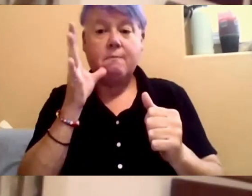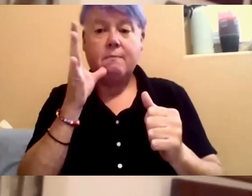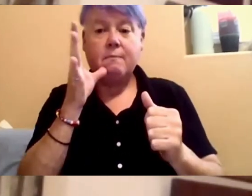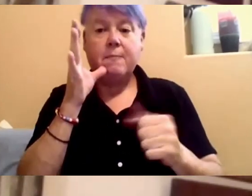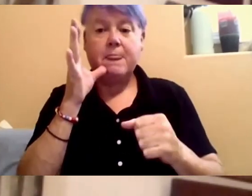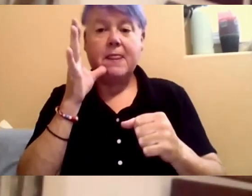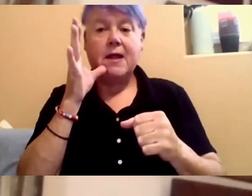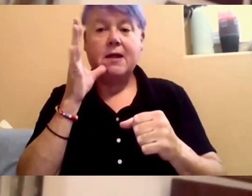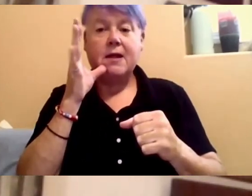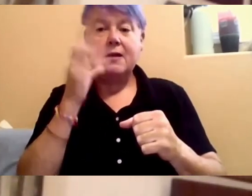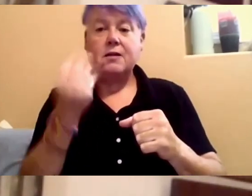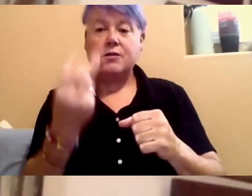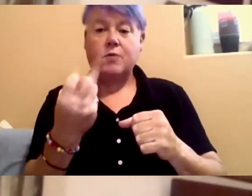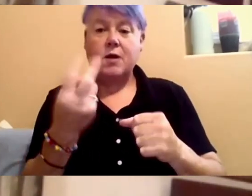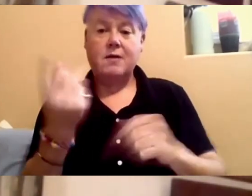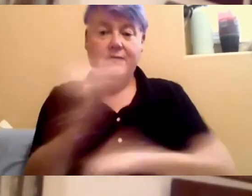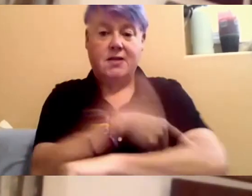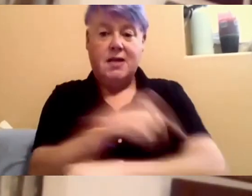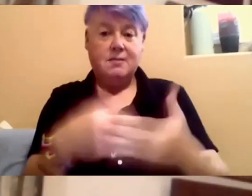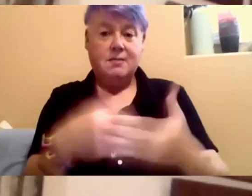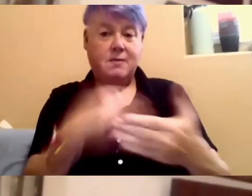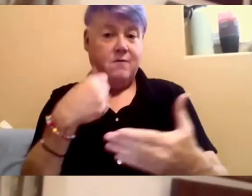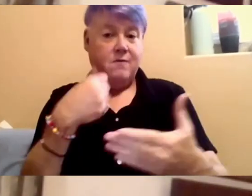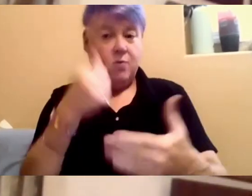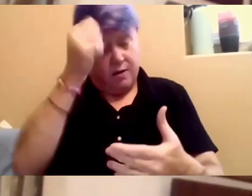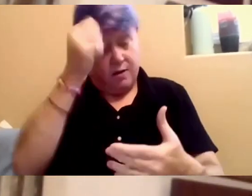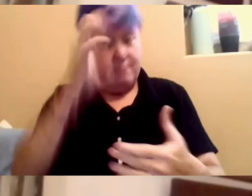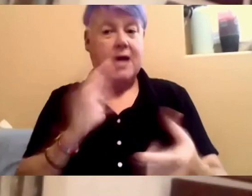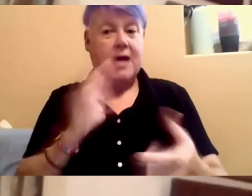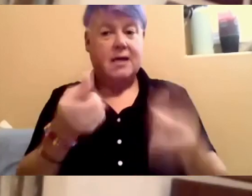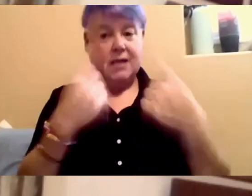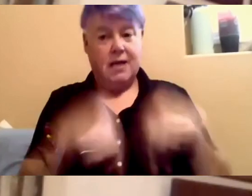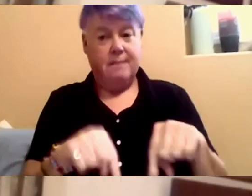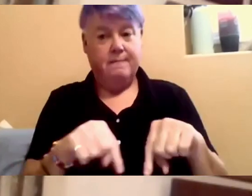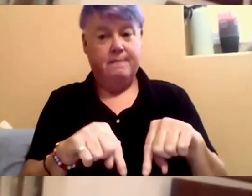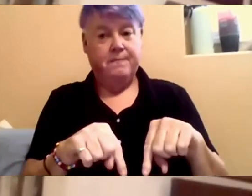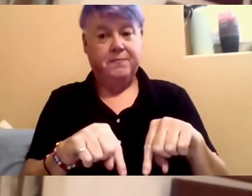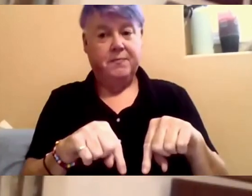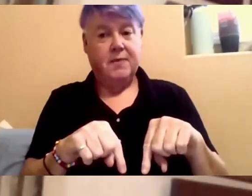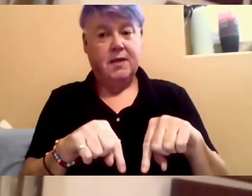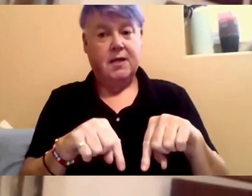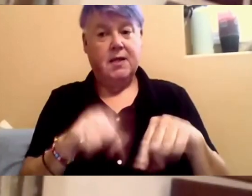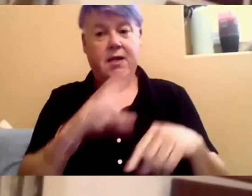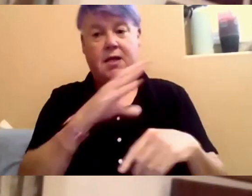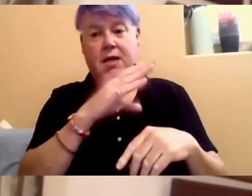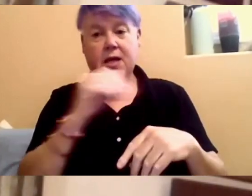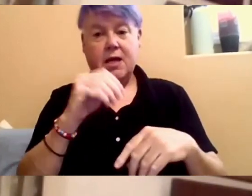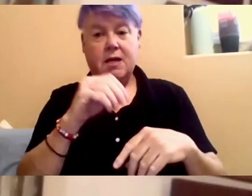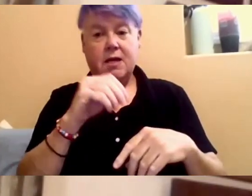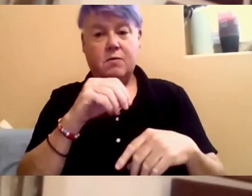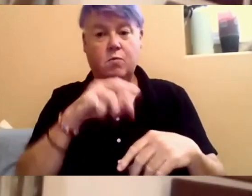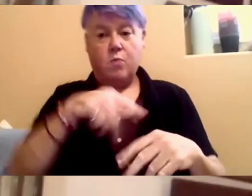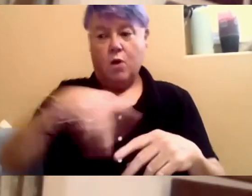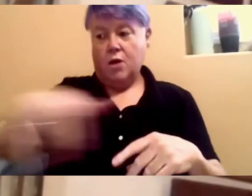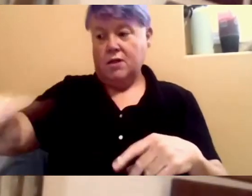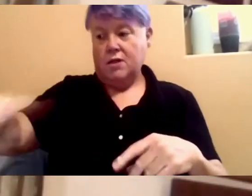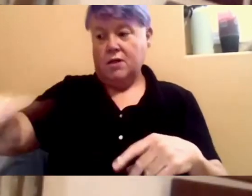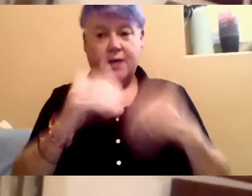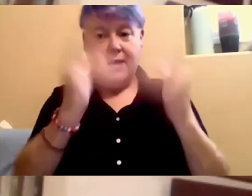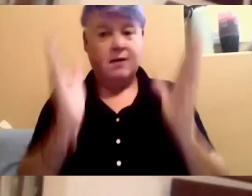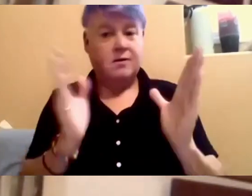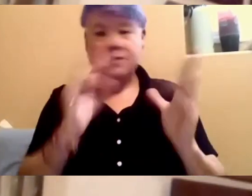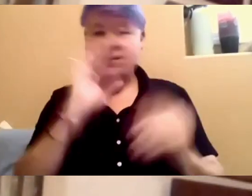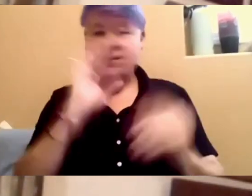12 days before this man arrives, and stormed out of the house saying, "You will never see